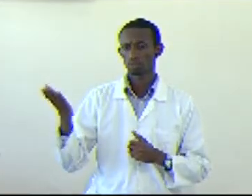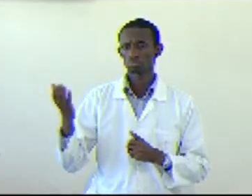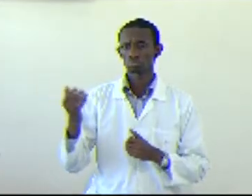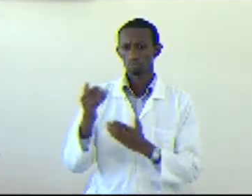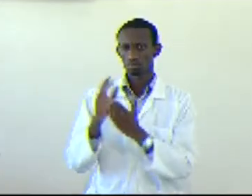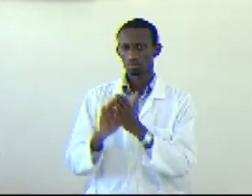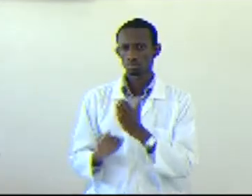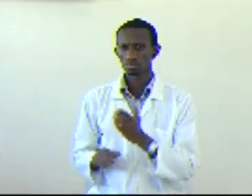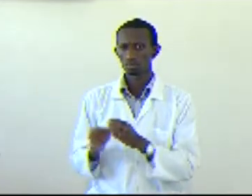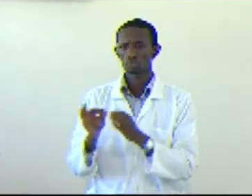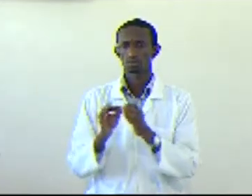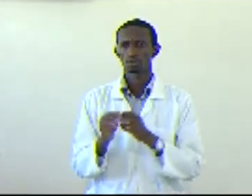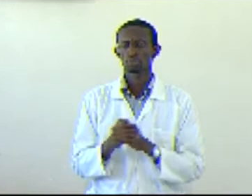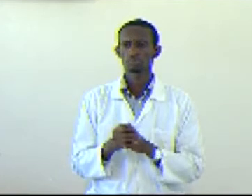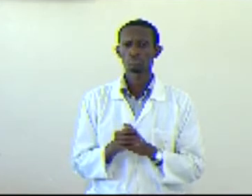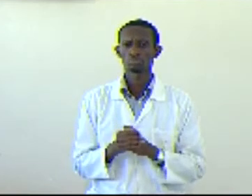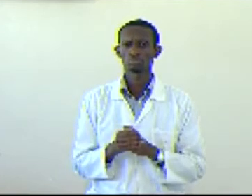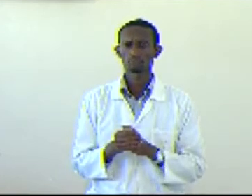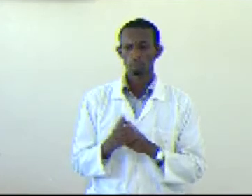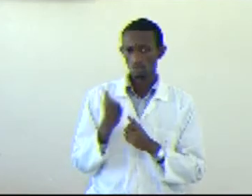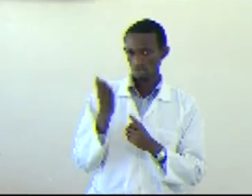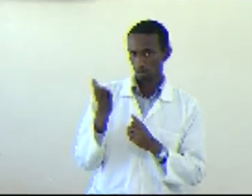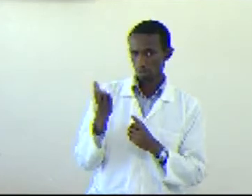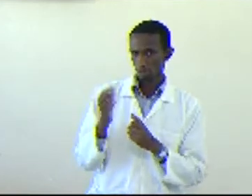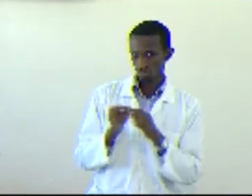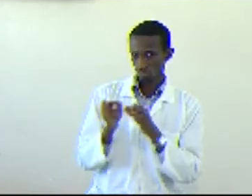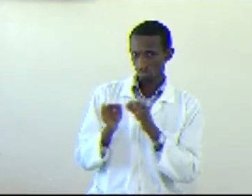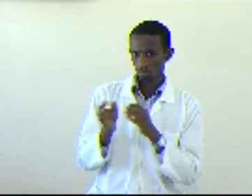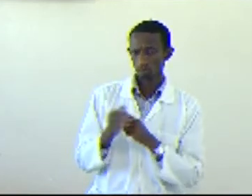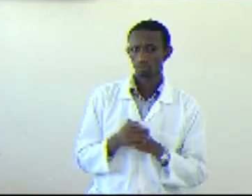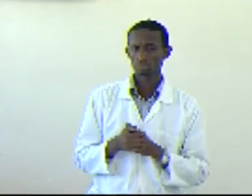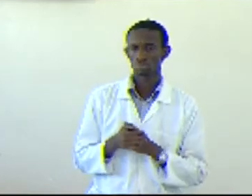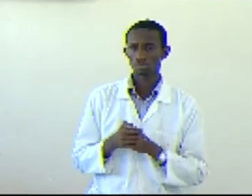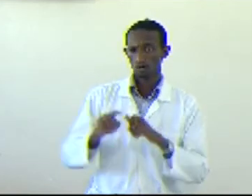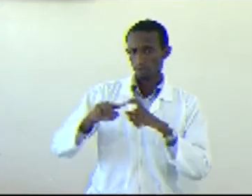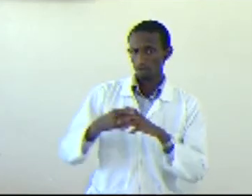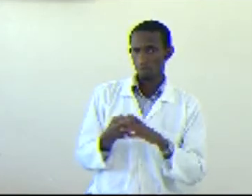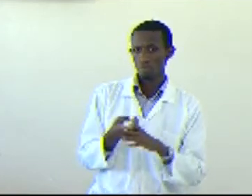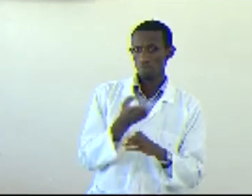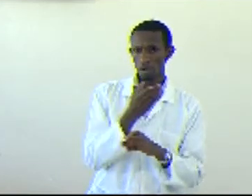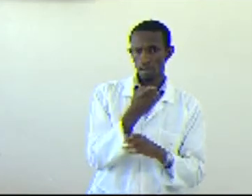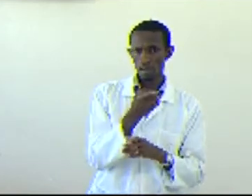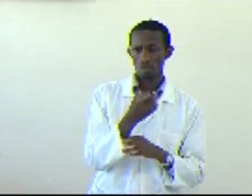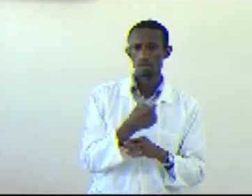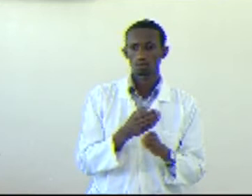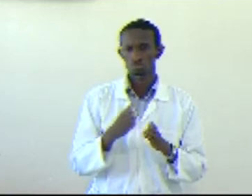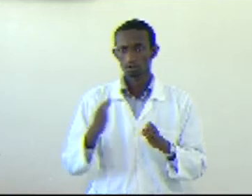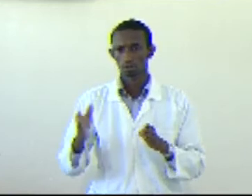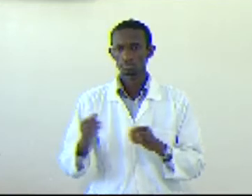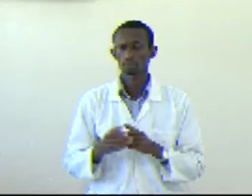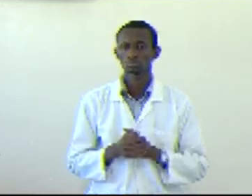general. So we have this explanation. As what I've told you, from here up to there, it is where we have called the